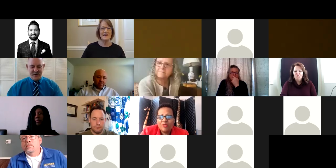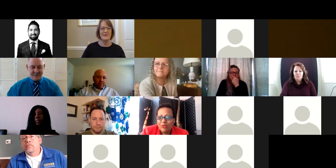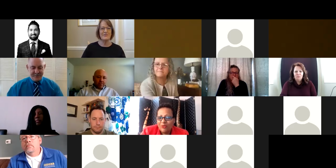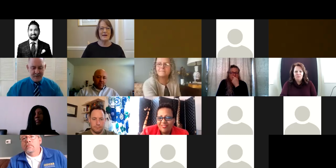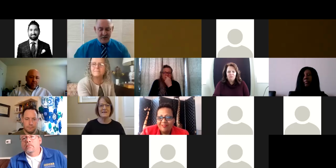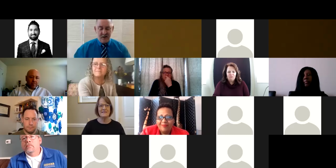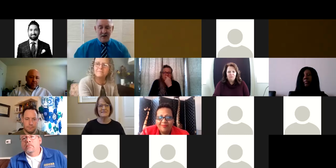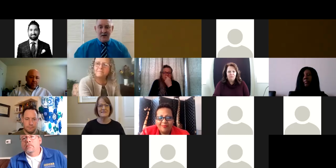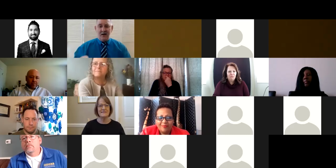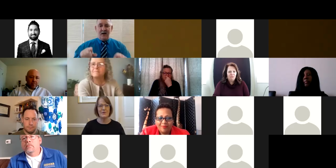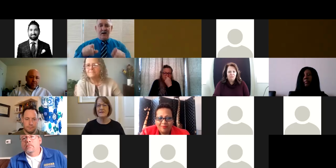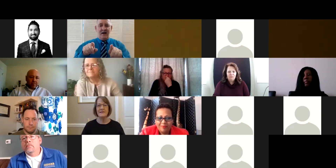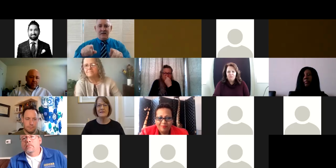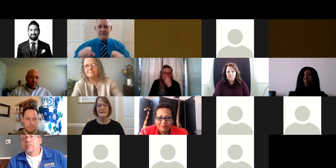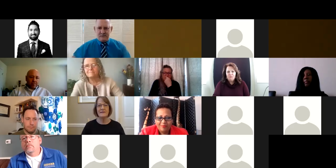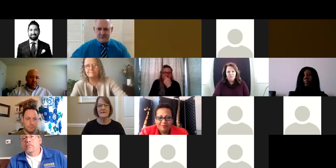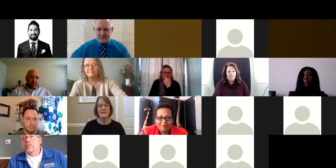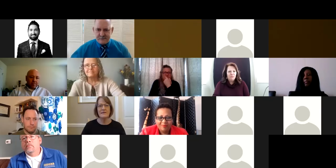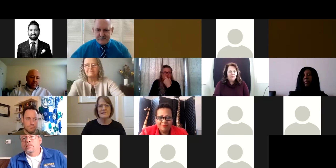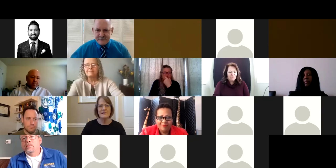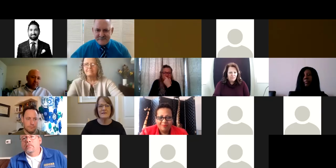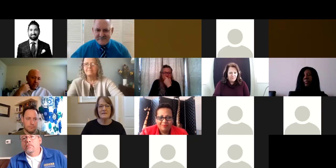Eric's saying, great. Okay.